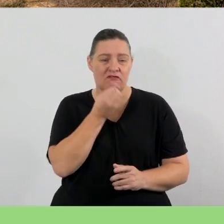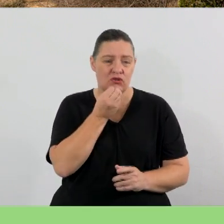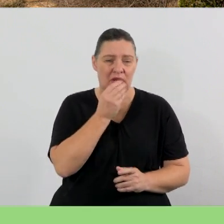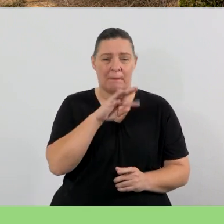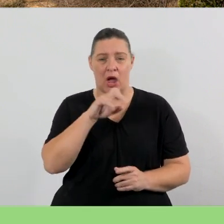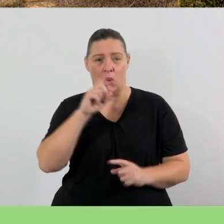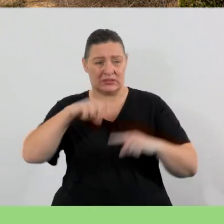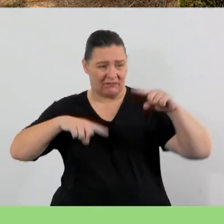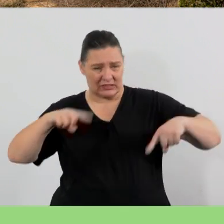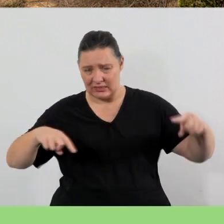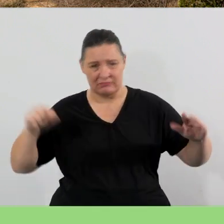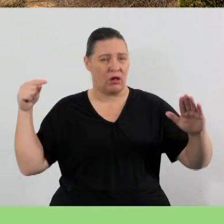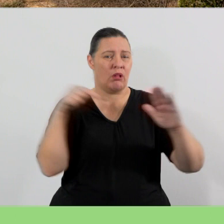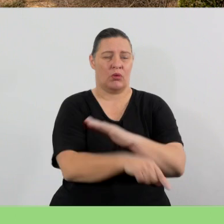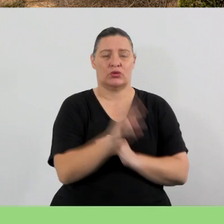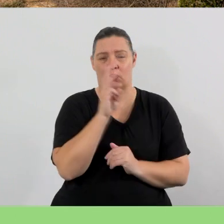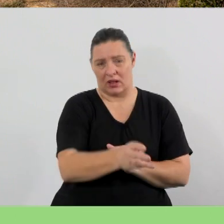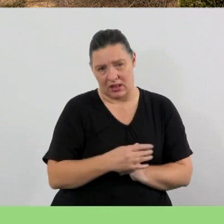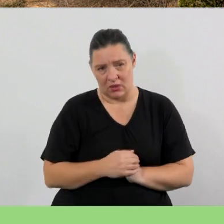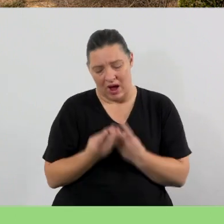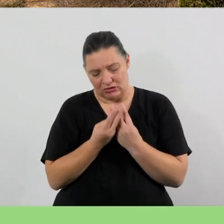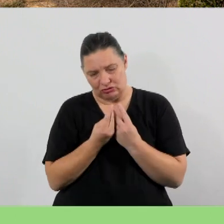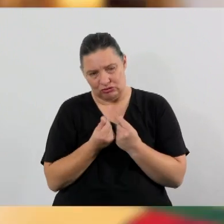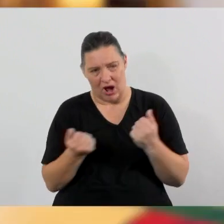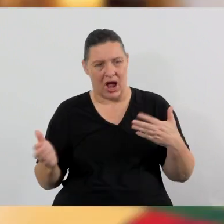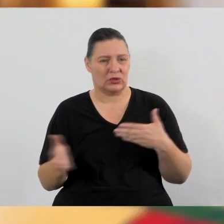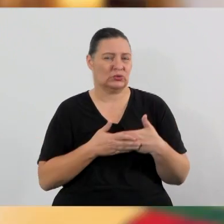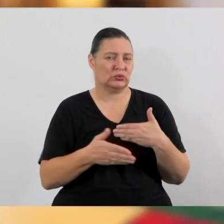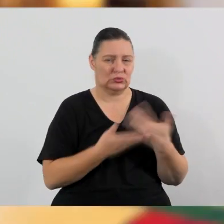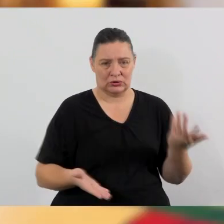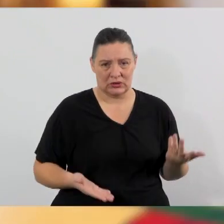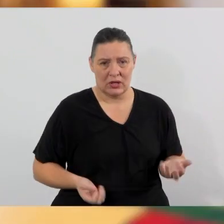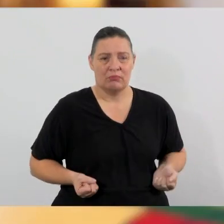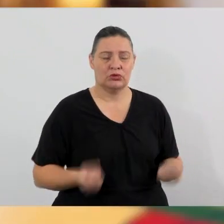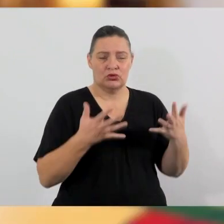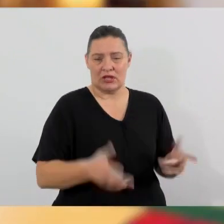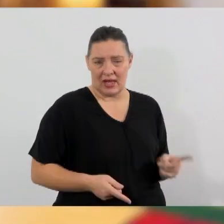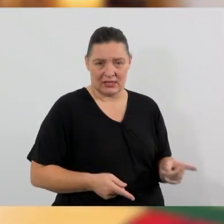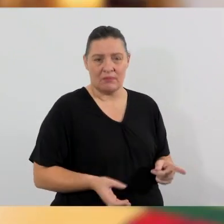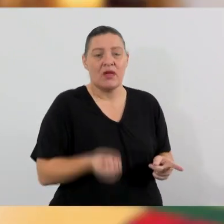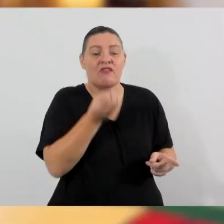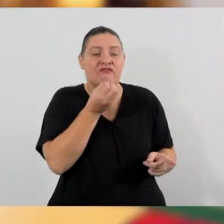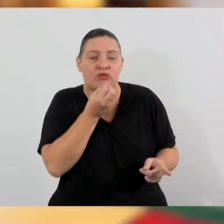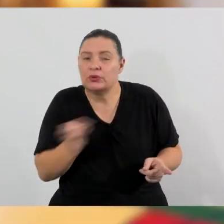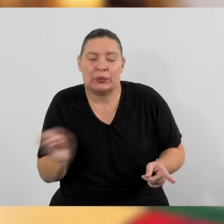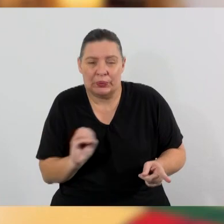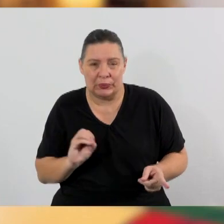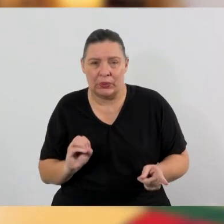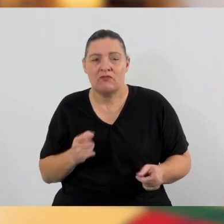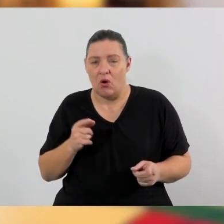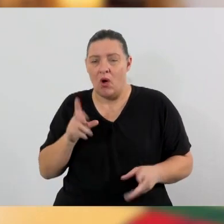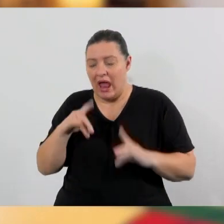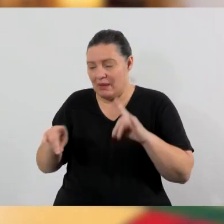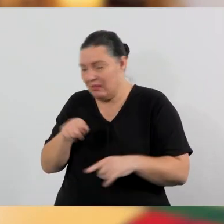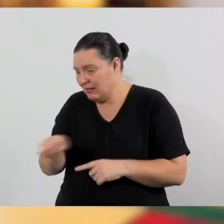and biodiversity. So when there's no rain, that means there will be less producers. That means there won't be food and there won't be